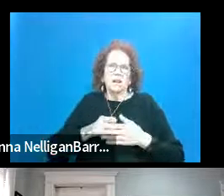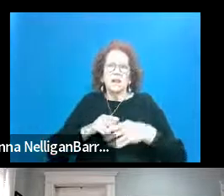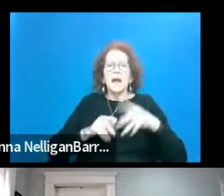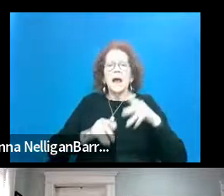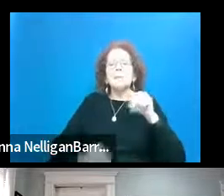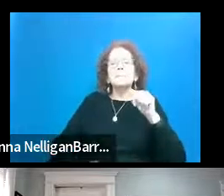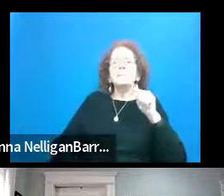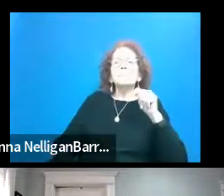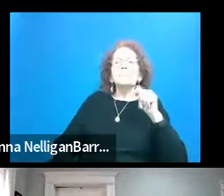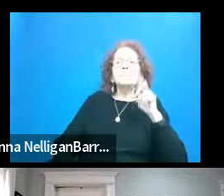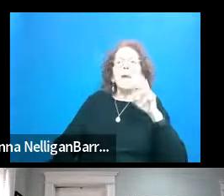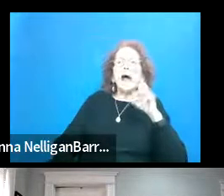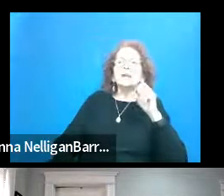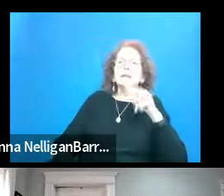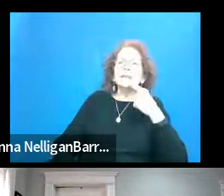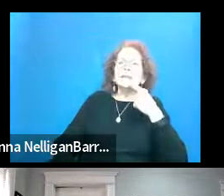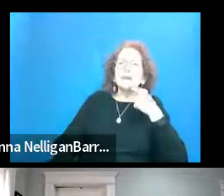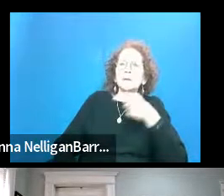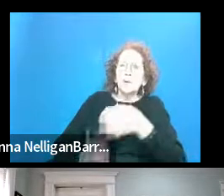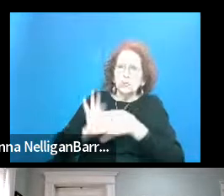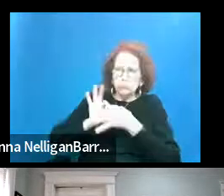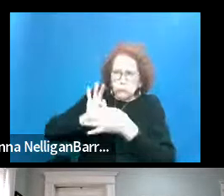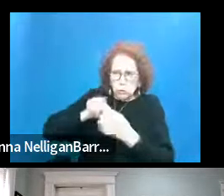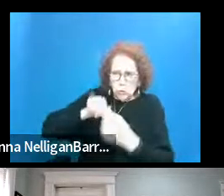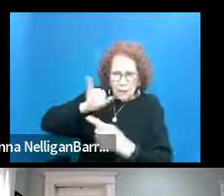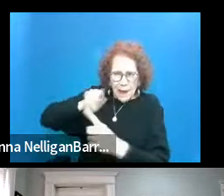winter, that's when we snow plow.